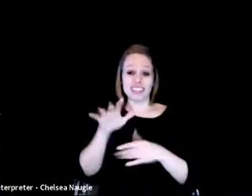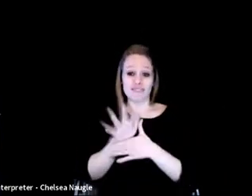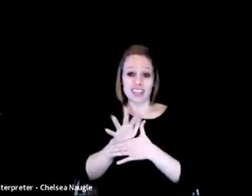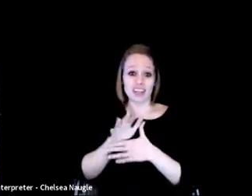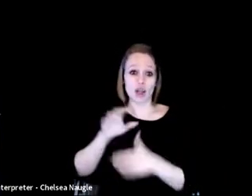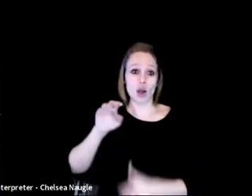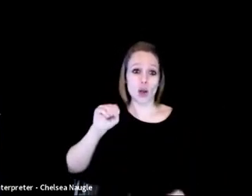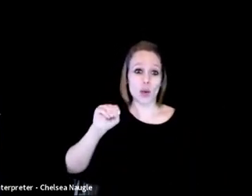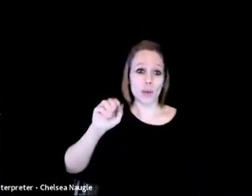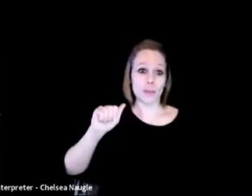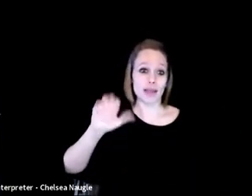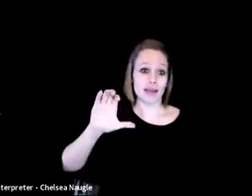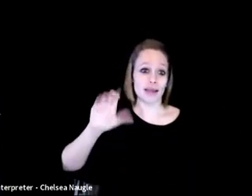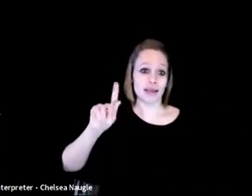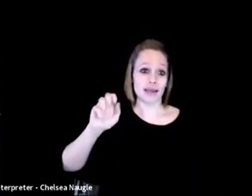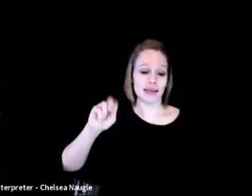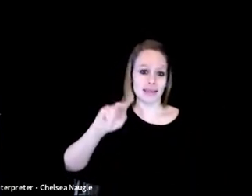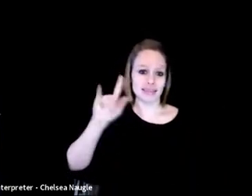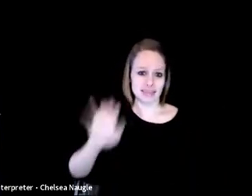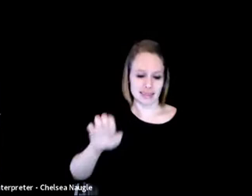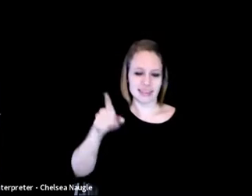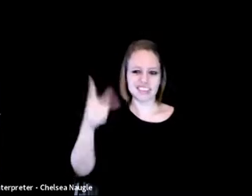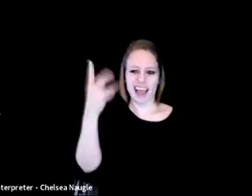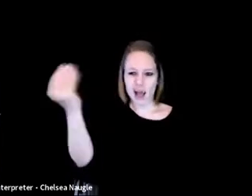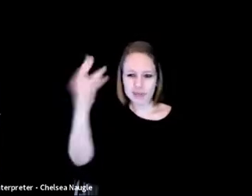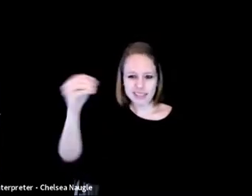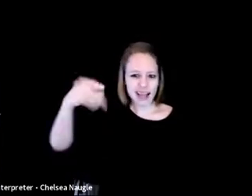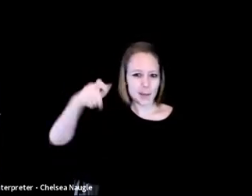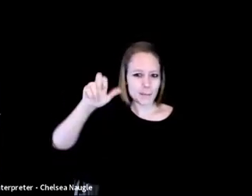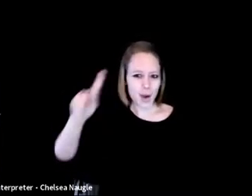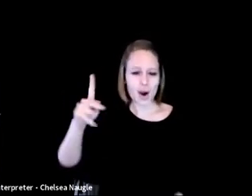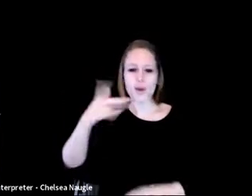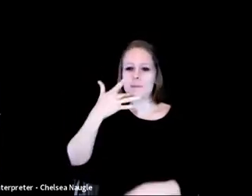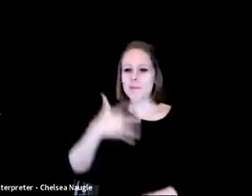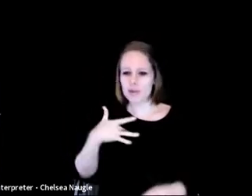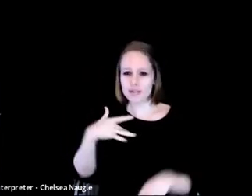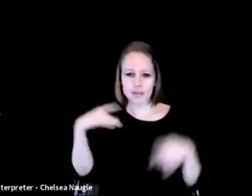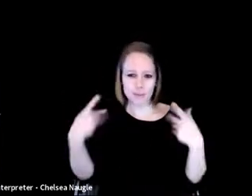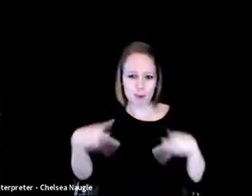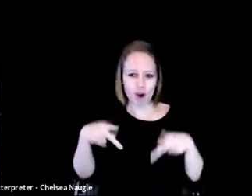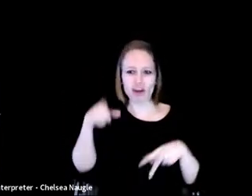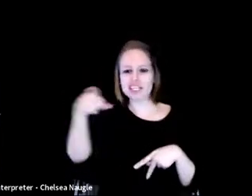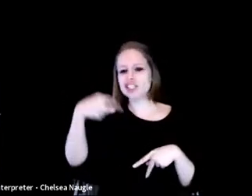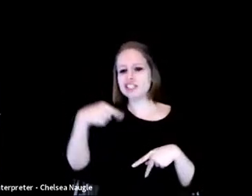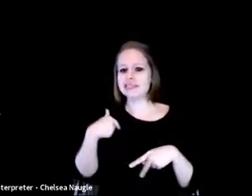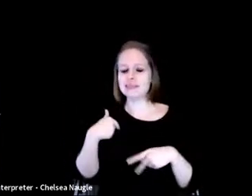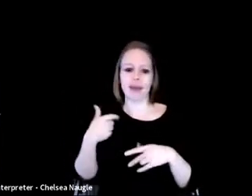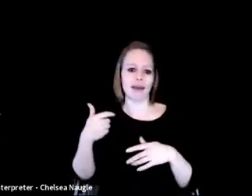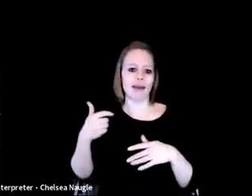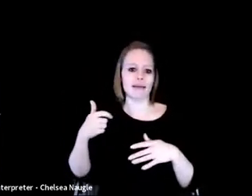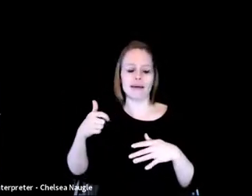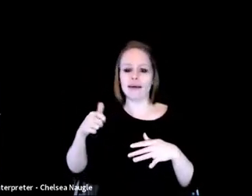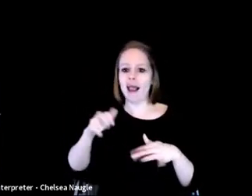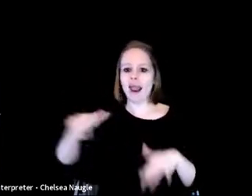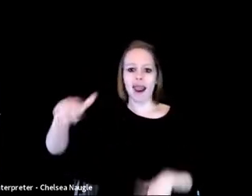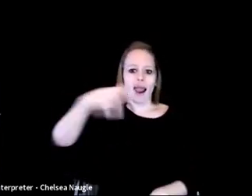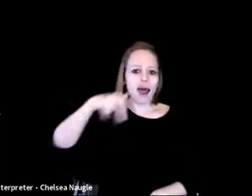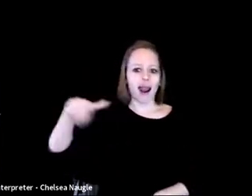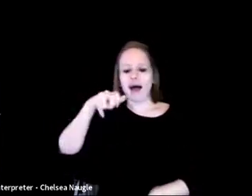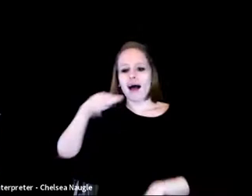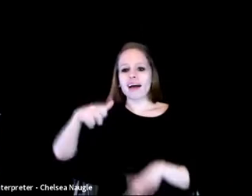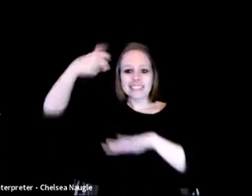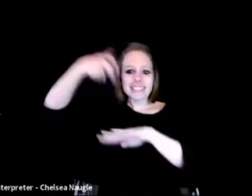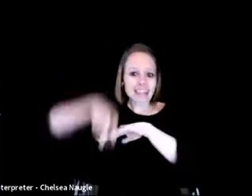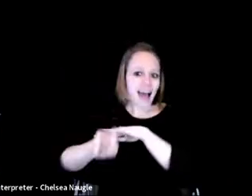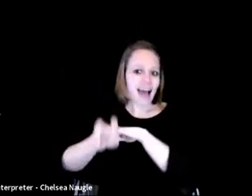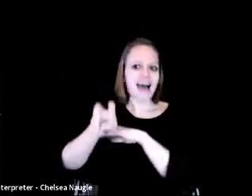having a super fun time. It's outdoors. It's at a park. She's been running around. She's been going up and down the slide. Lots of people are talking